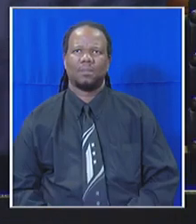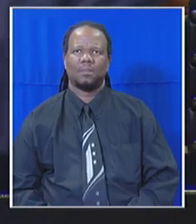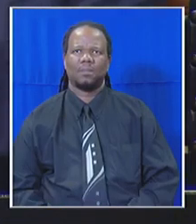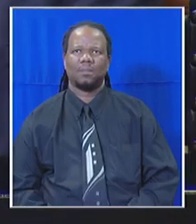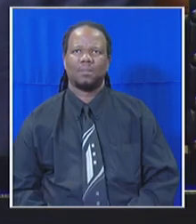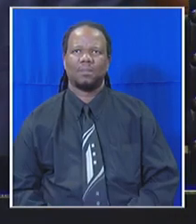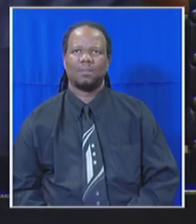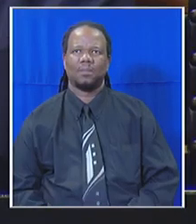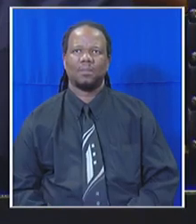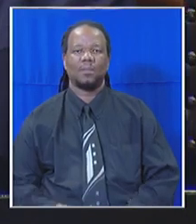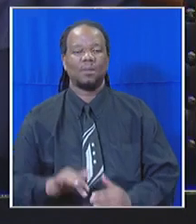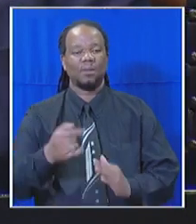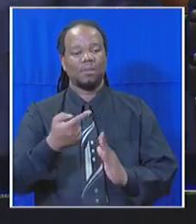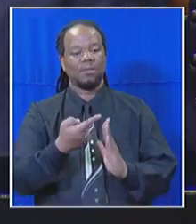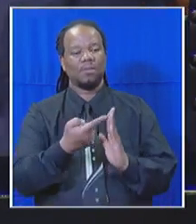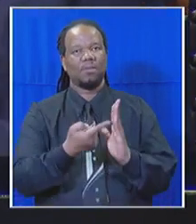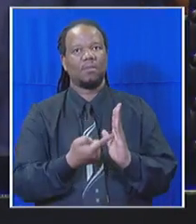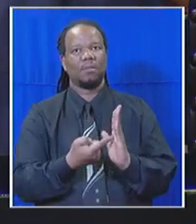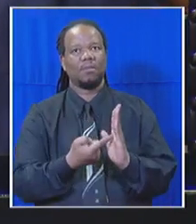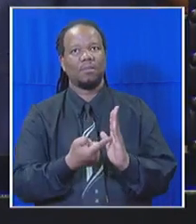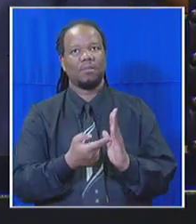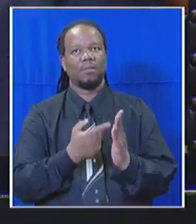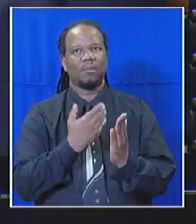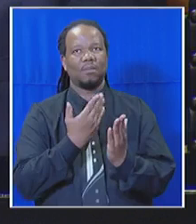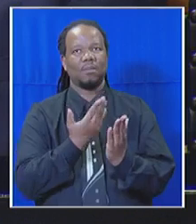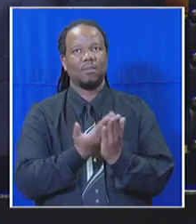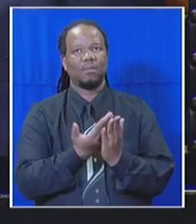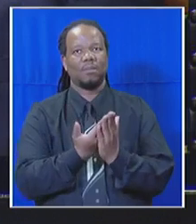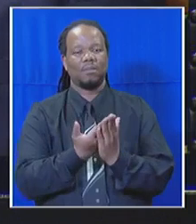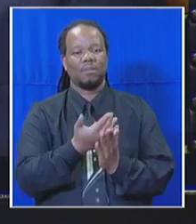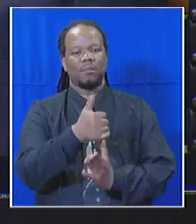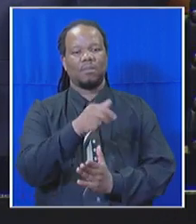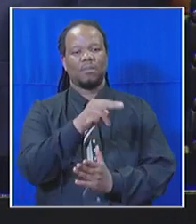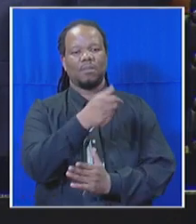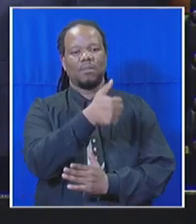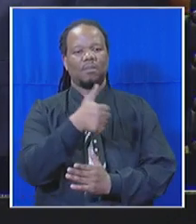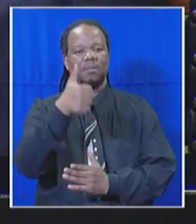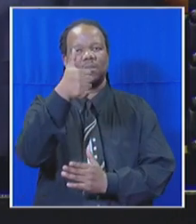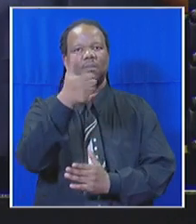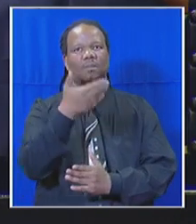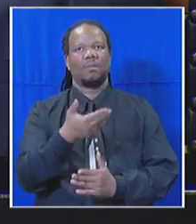The first item on the order paper is a motion in the name of the Chief Whip of the Majority Party.